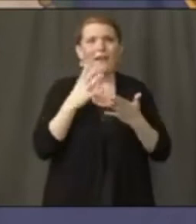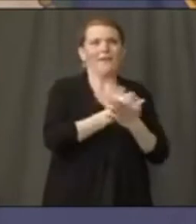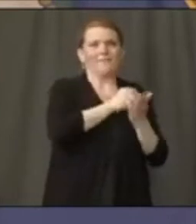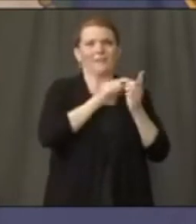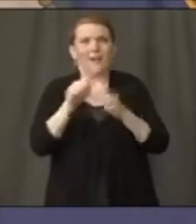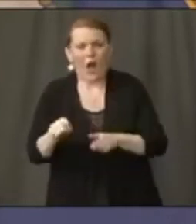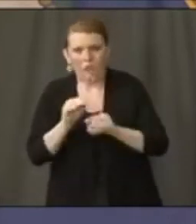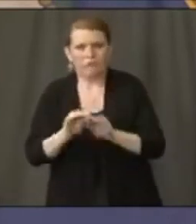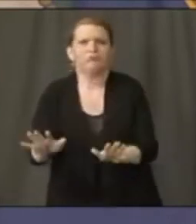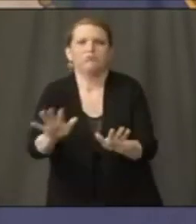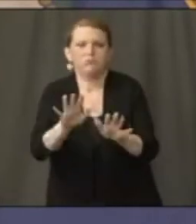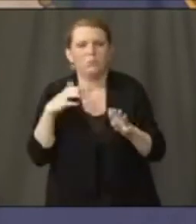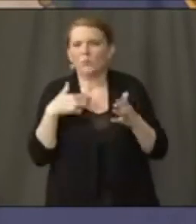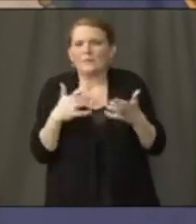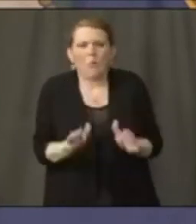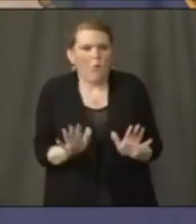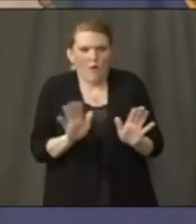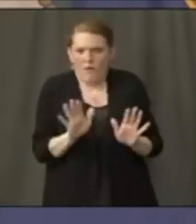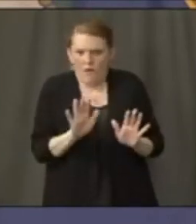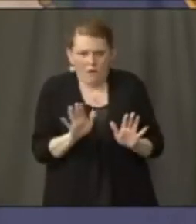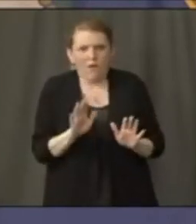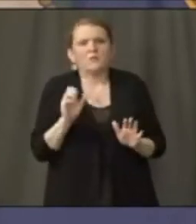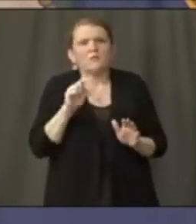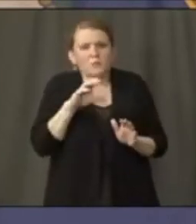in stage two or three, absolutely.